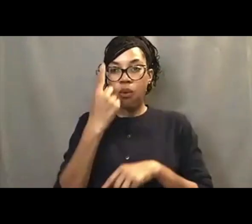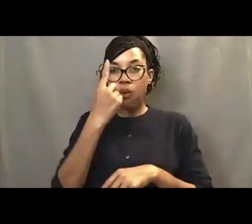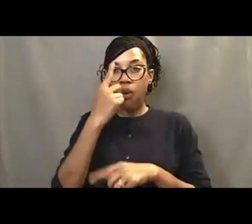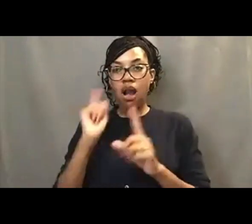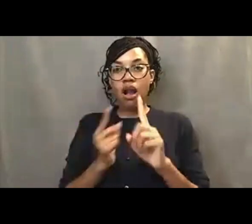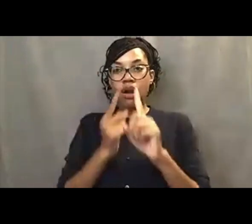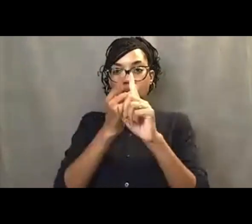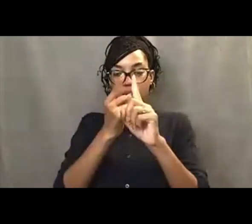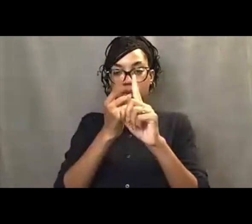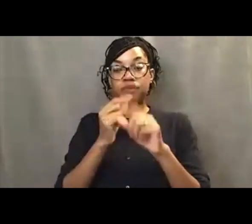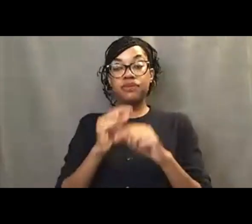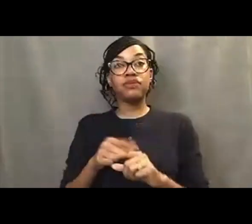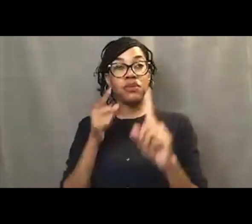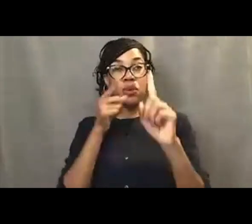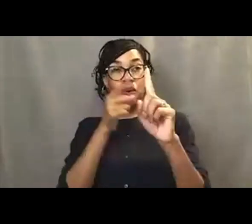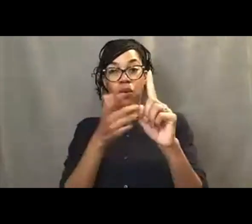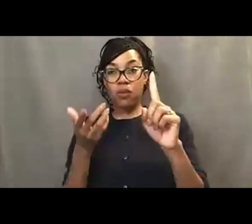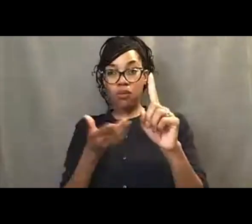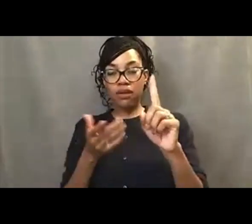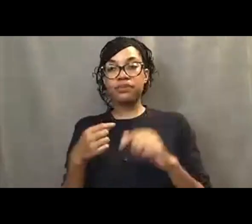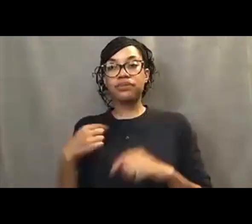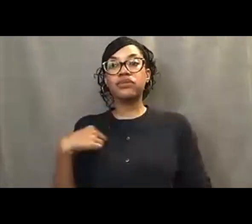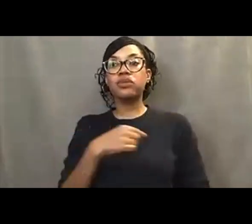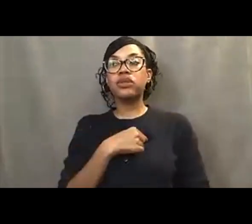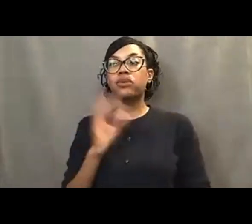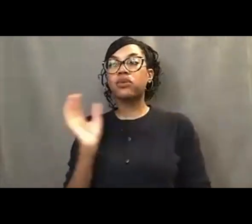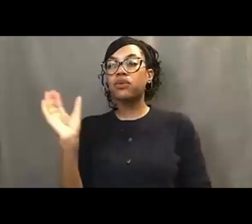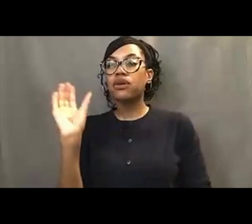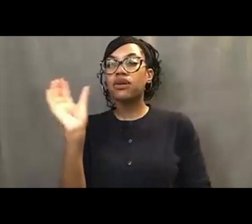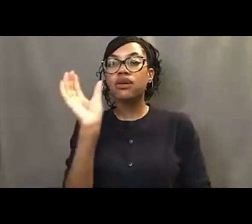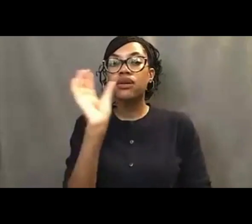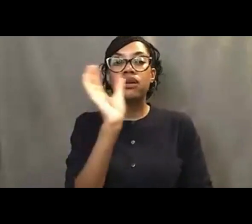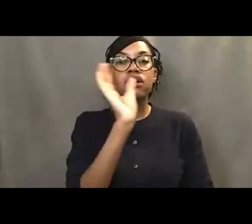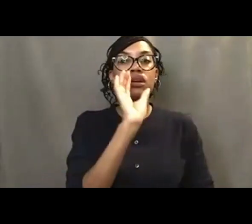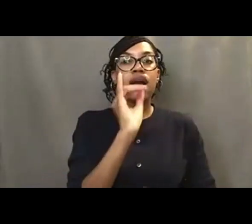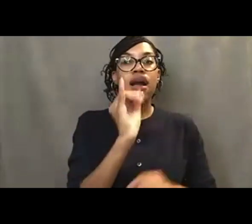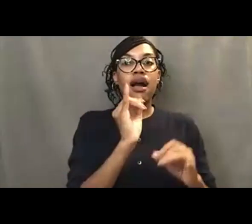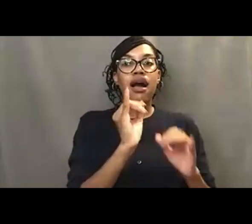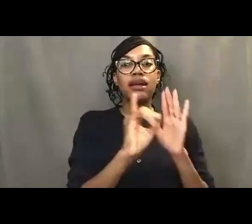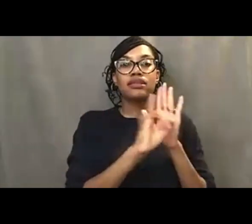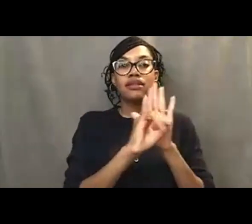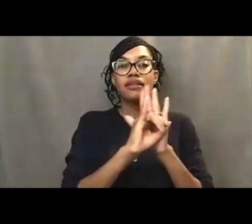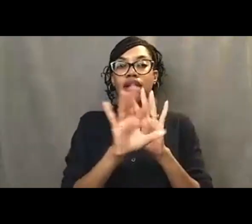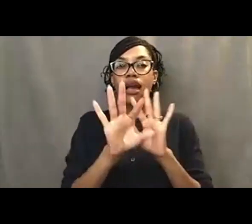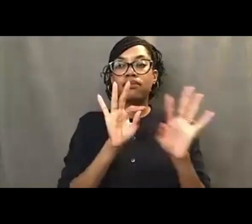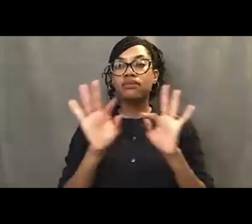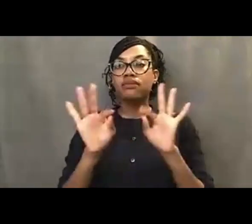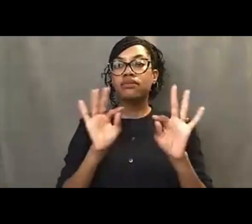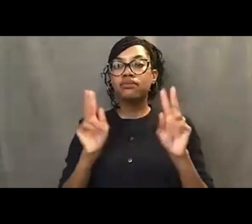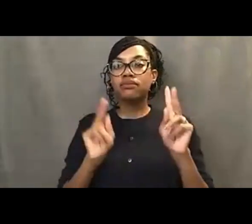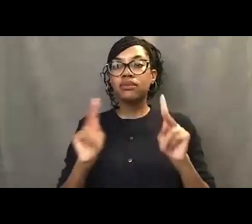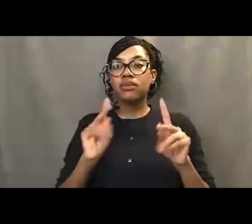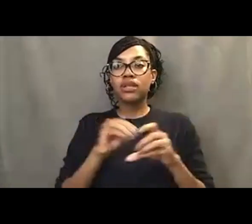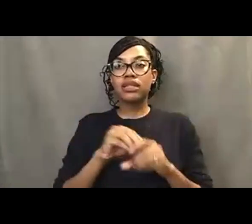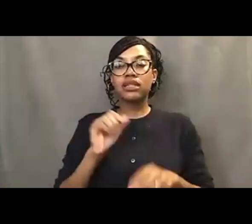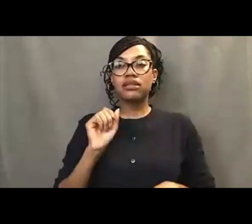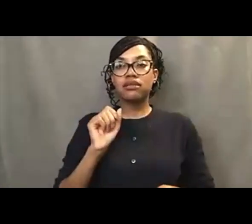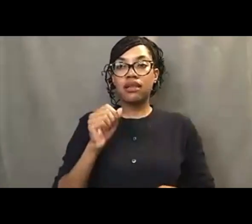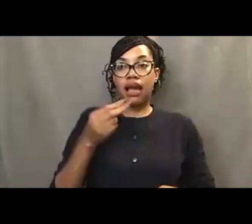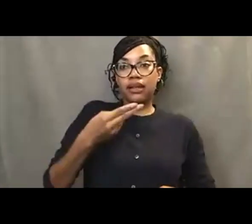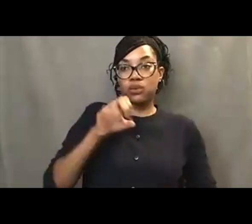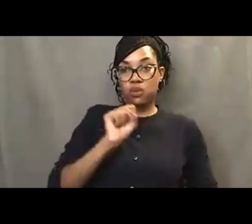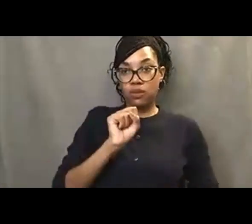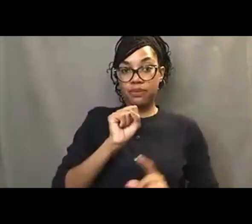to identify people in our high schools, so staff members,